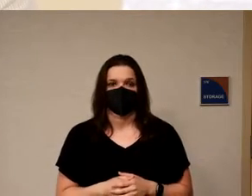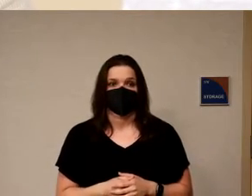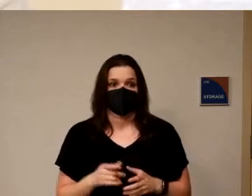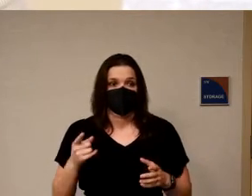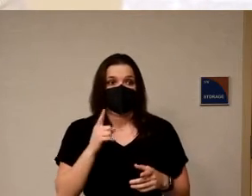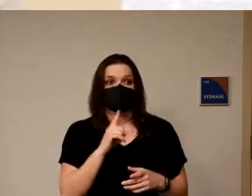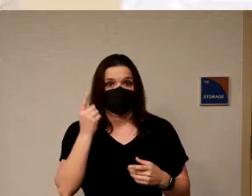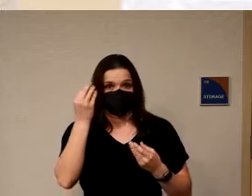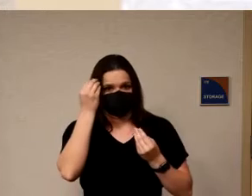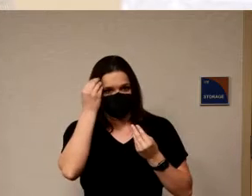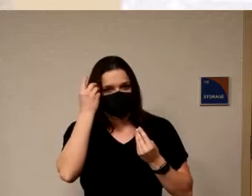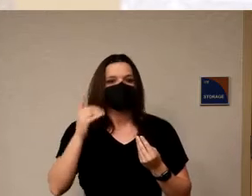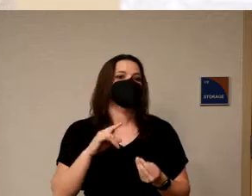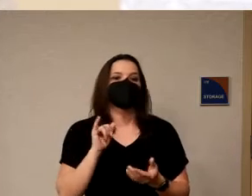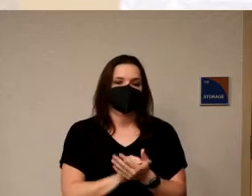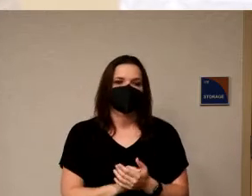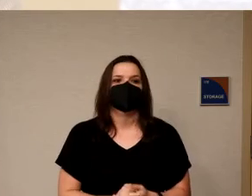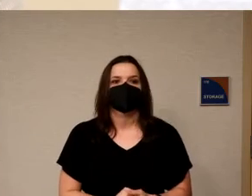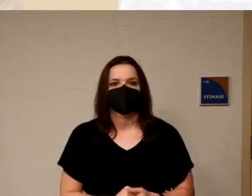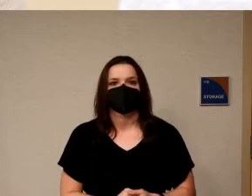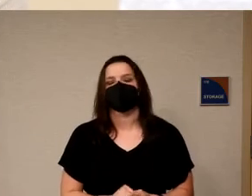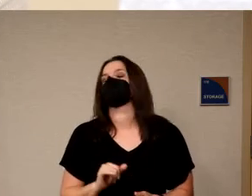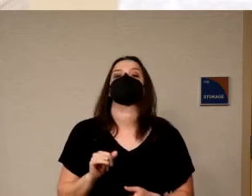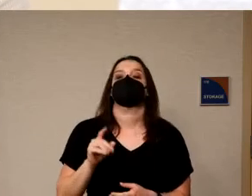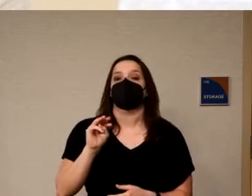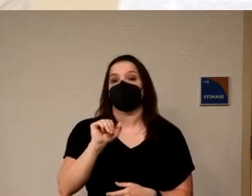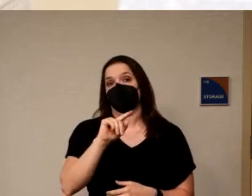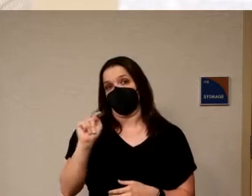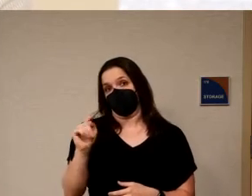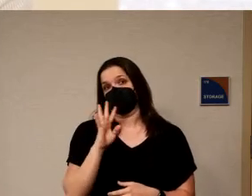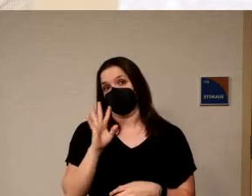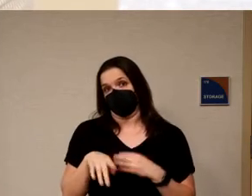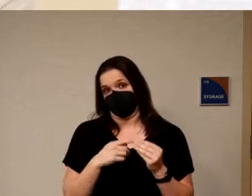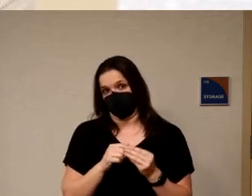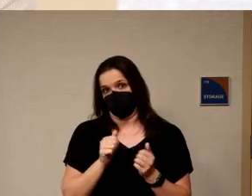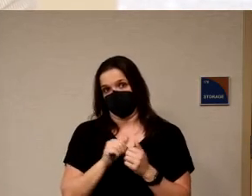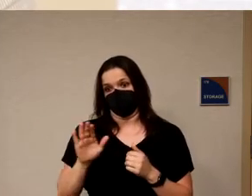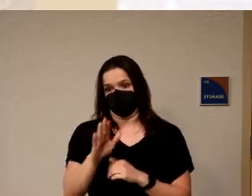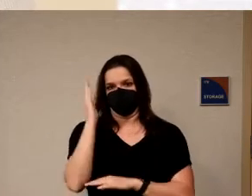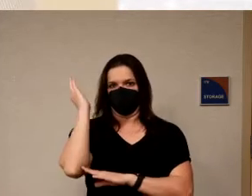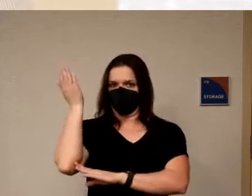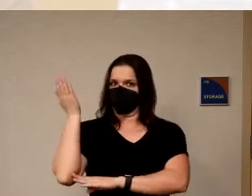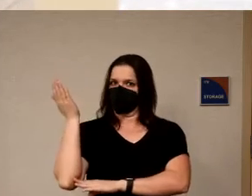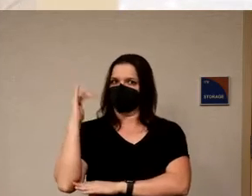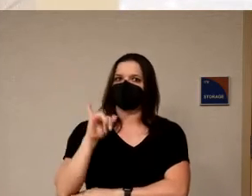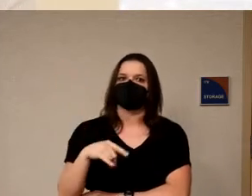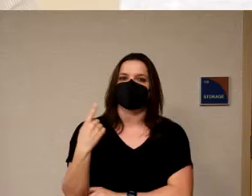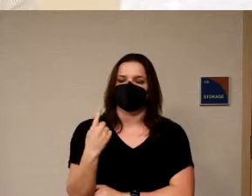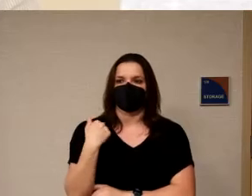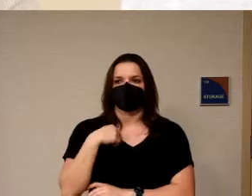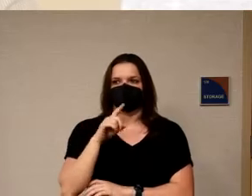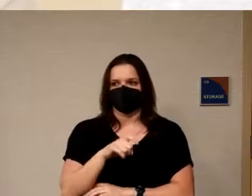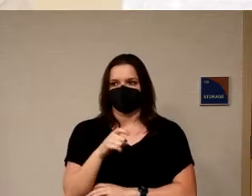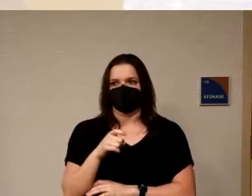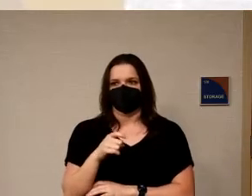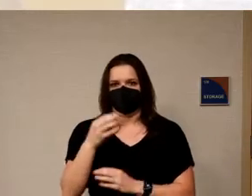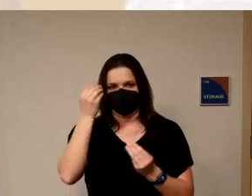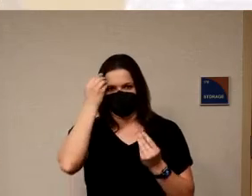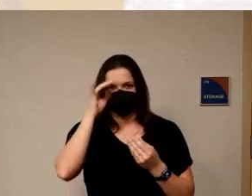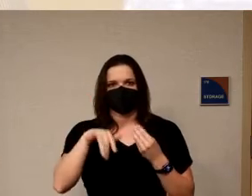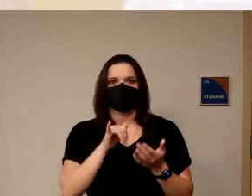to take into consideration. Again, as Matt mentioned with his presentation, that is something that does need to be taken